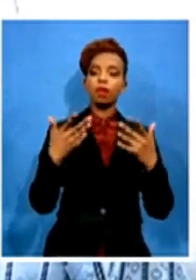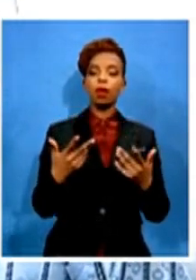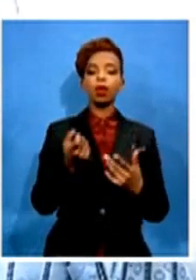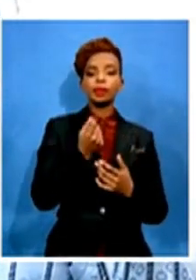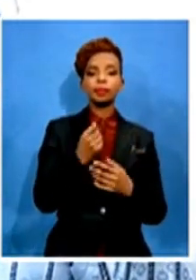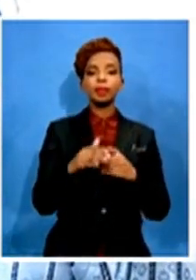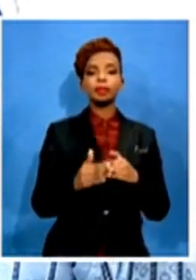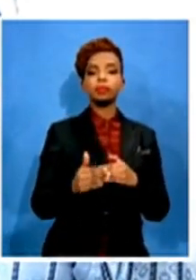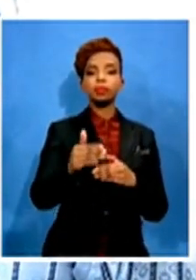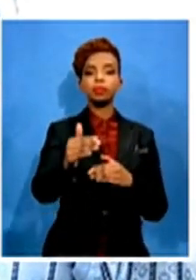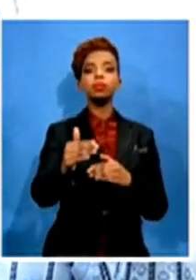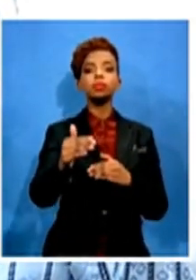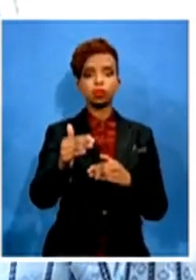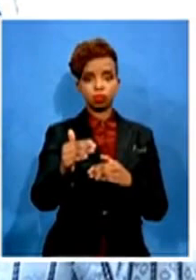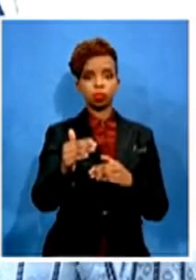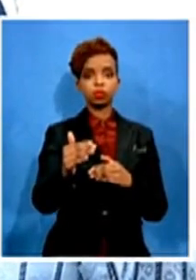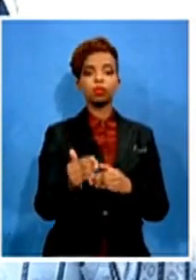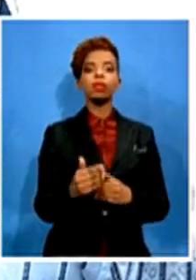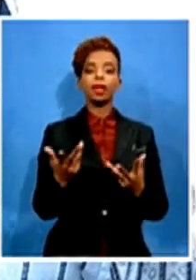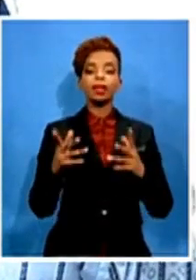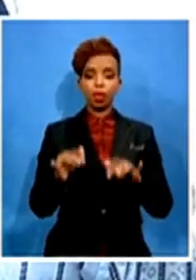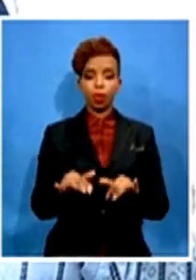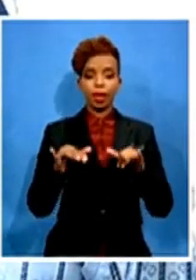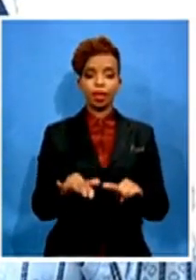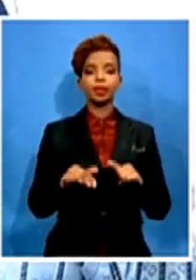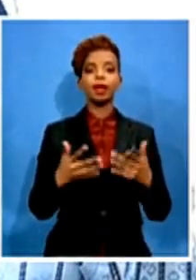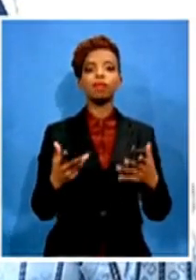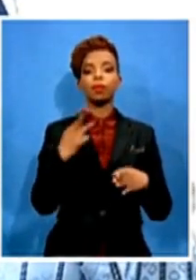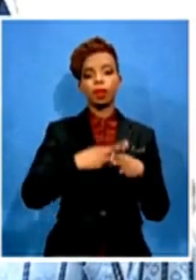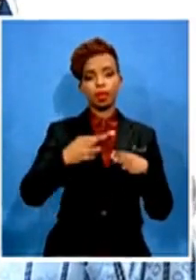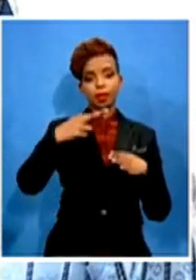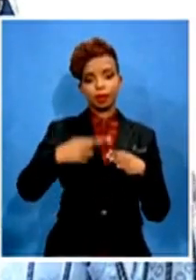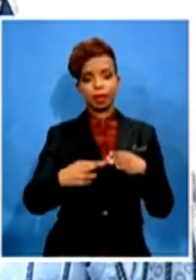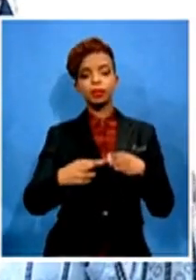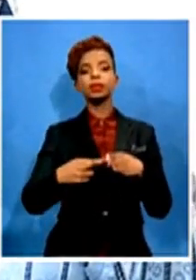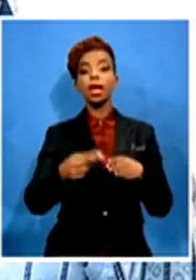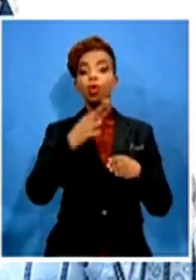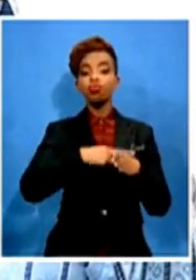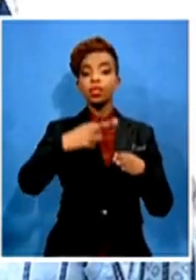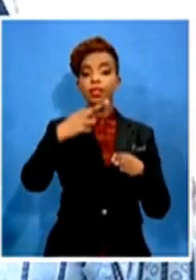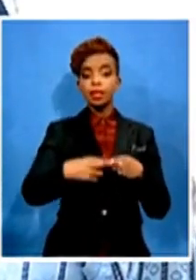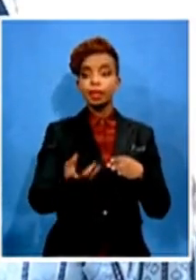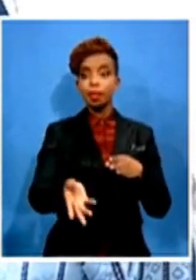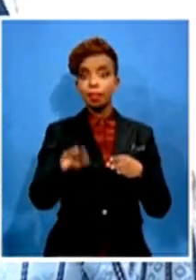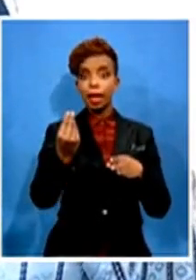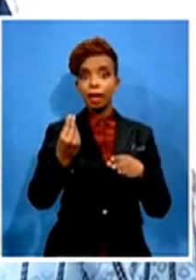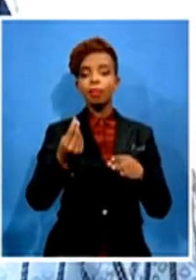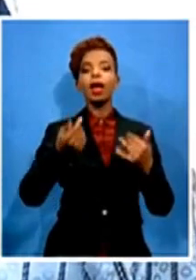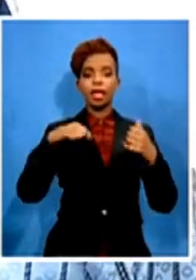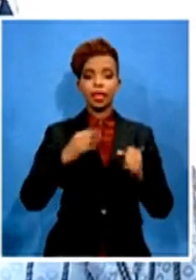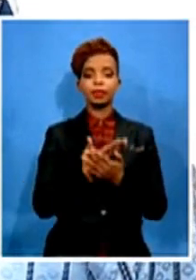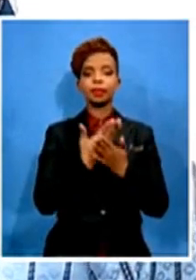they wait for the results. Once the results come in, they'll be able to say whether someone is positive